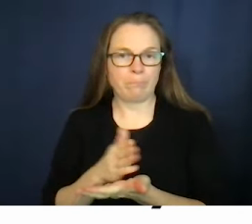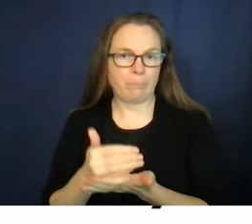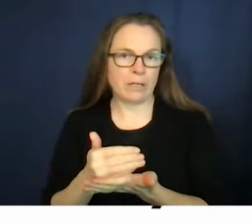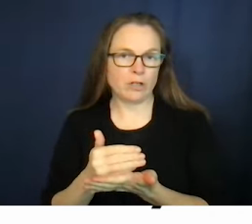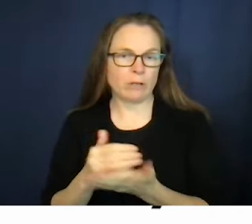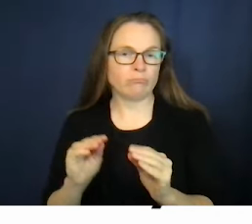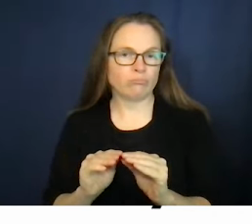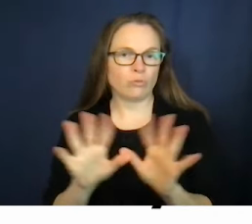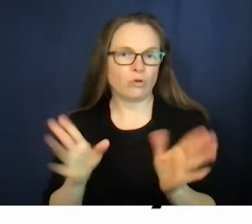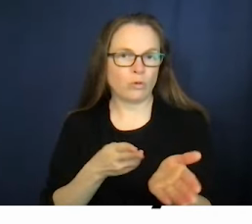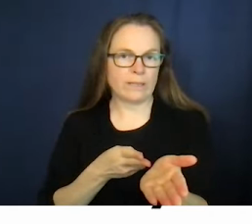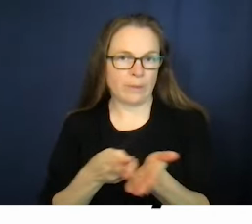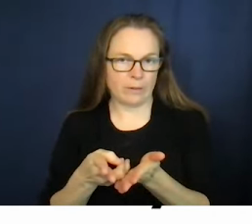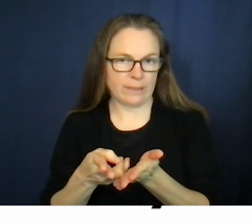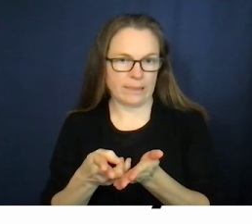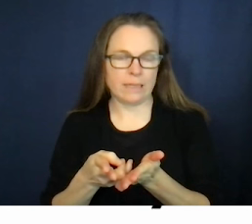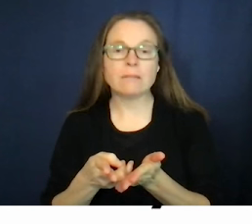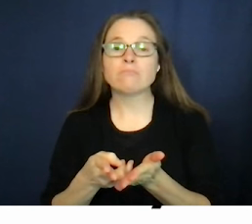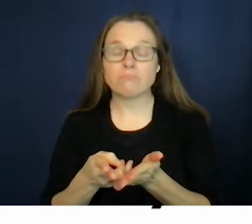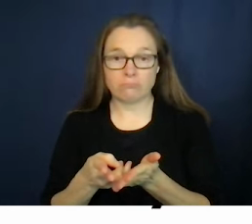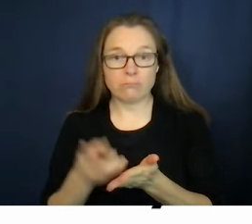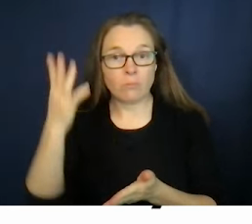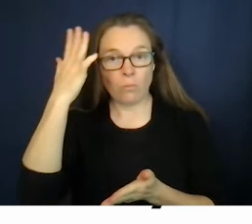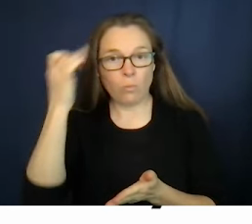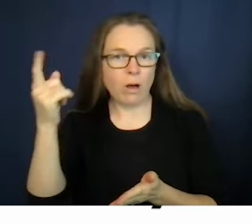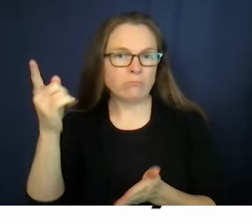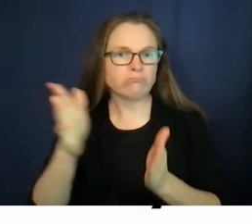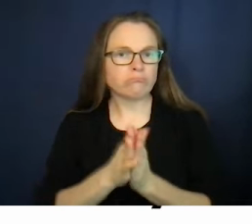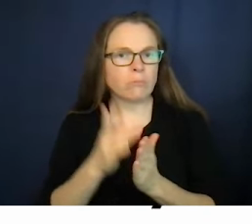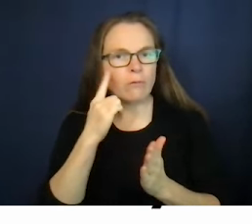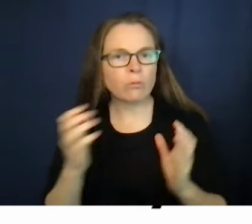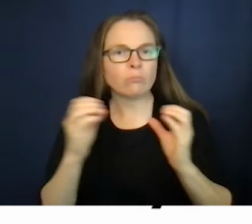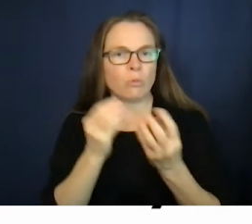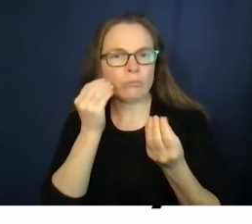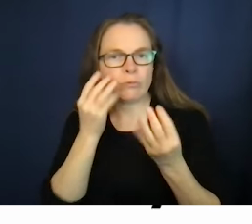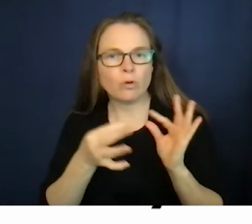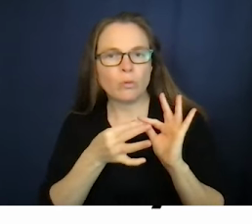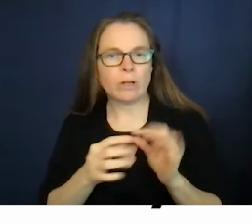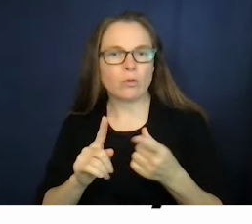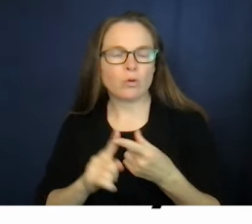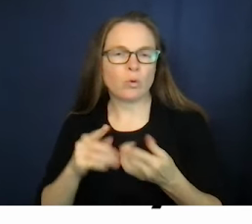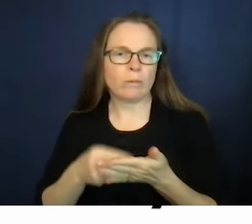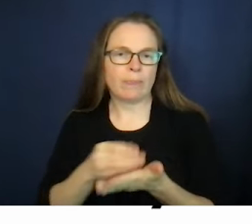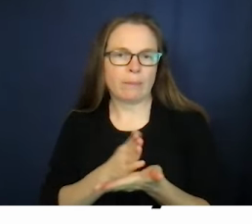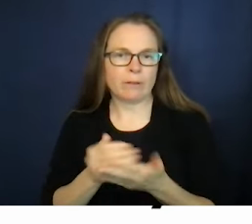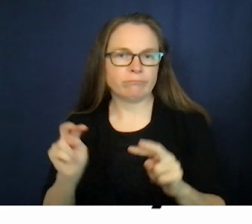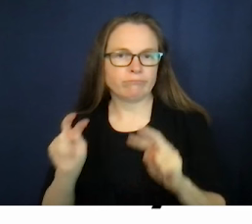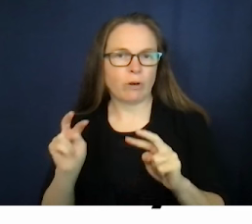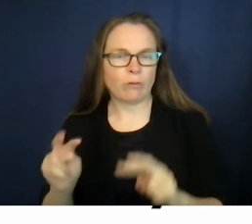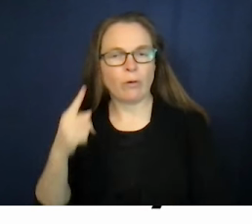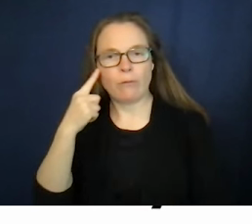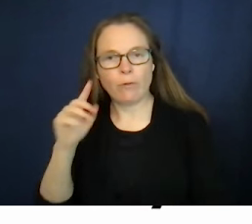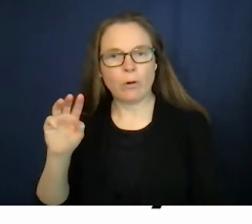in response to the request to have more information regarding a budget overview and what we will be looking for here at